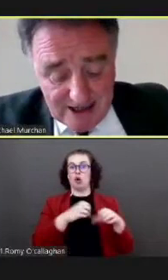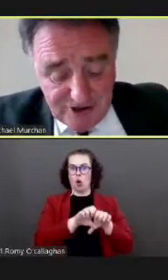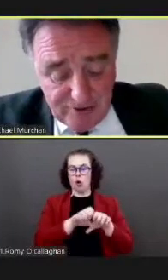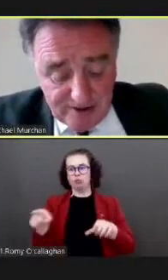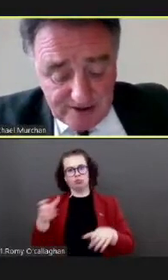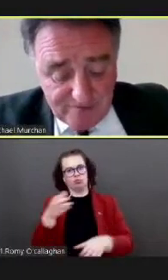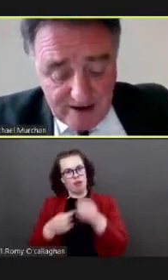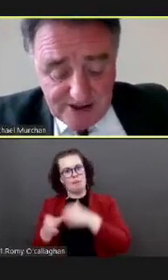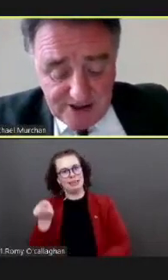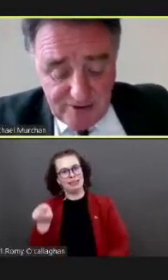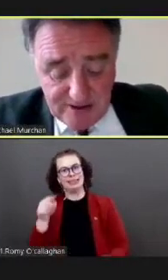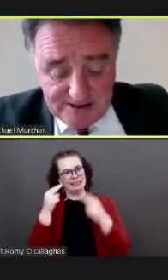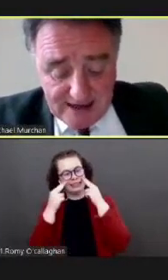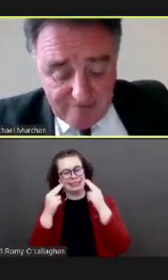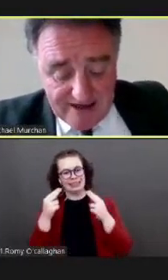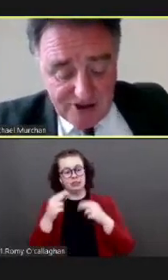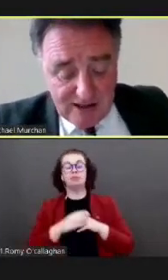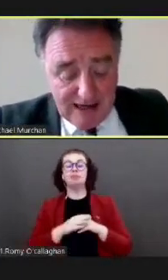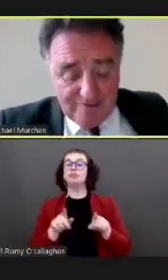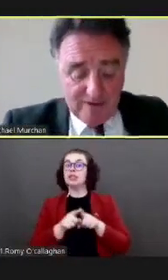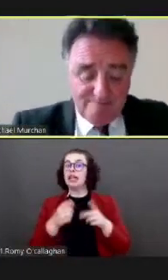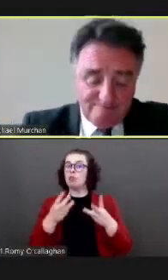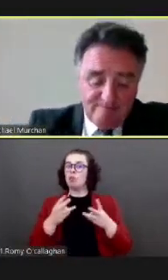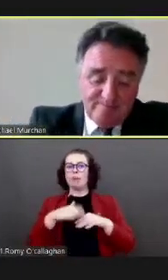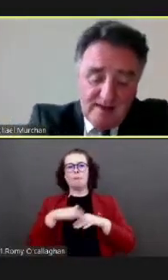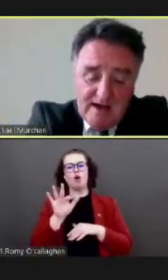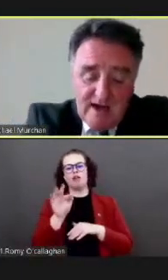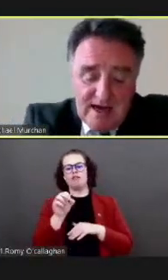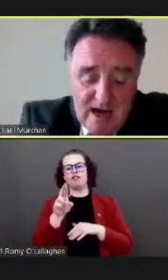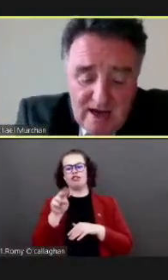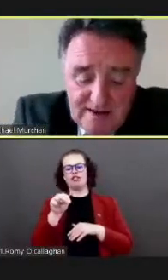new mental health units, forensic units at regional level.